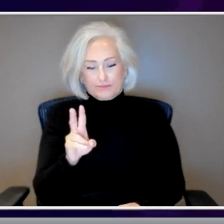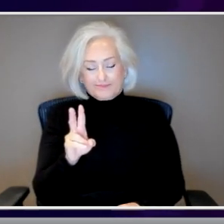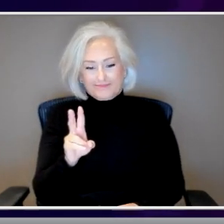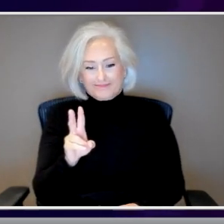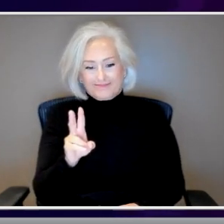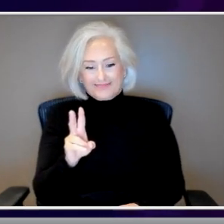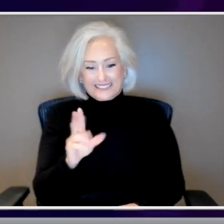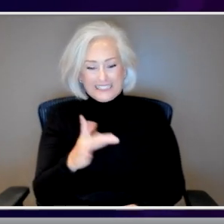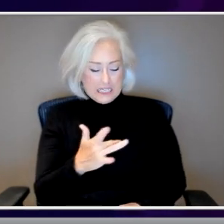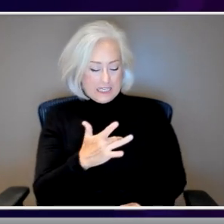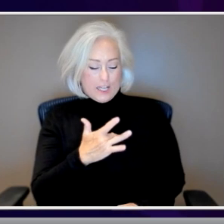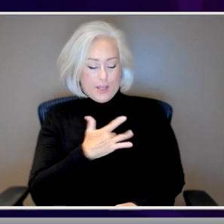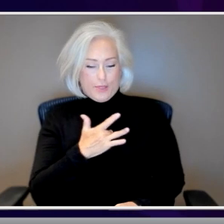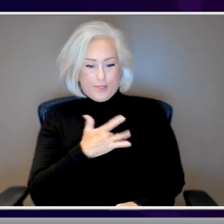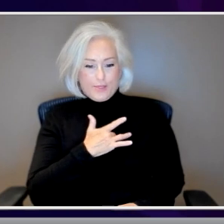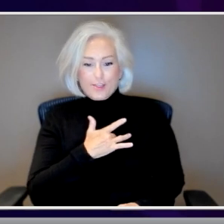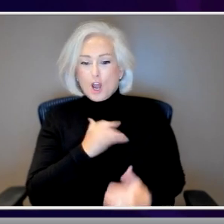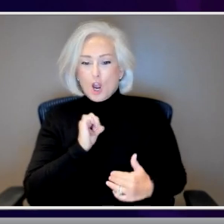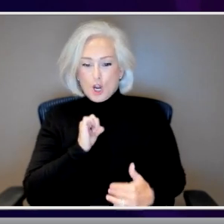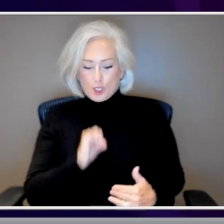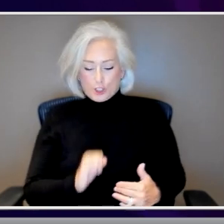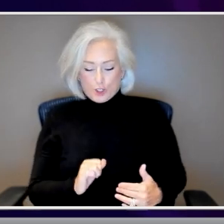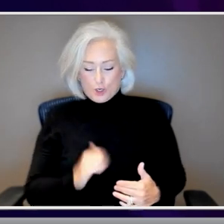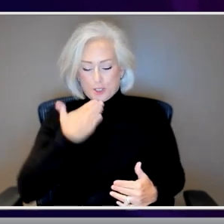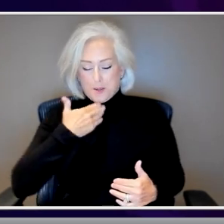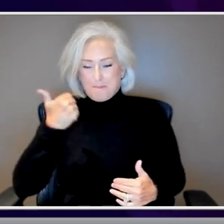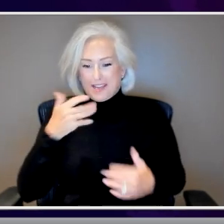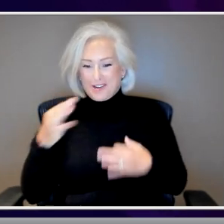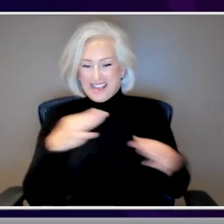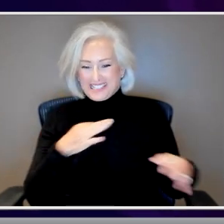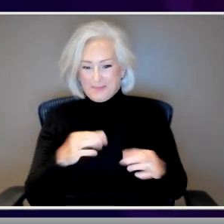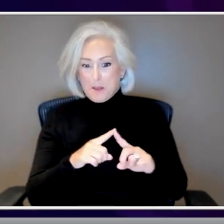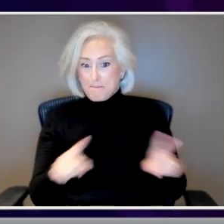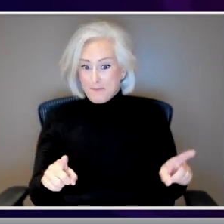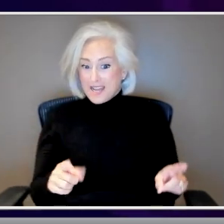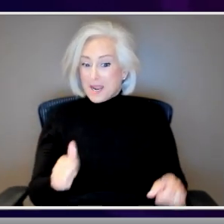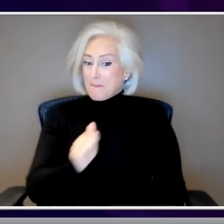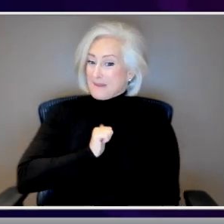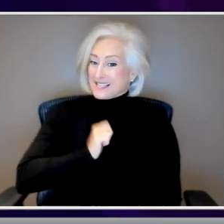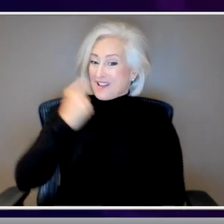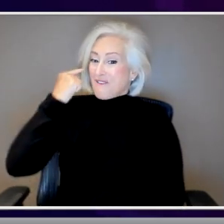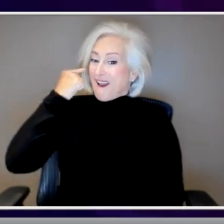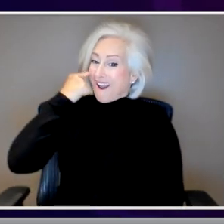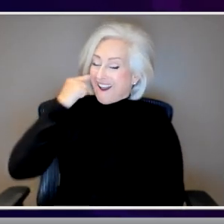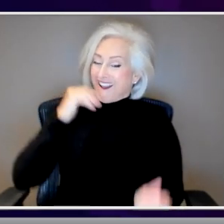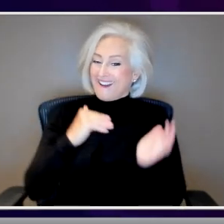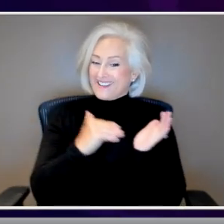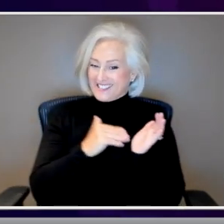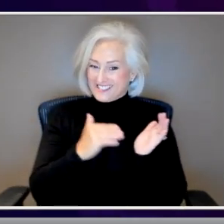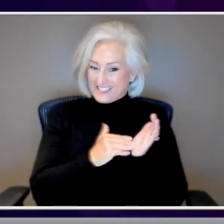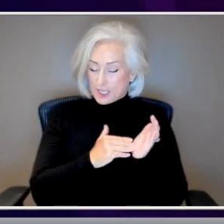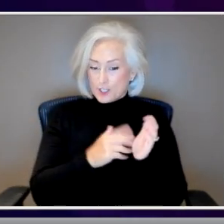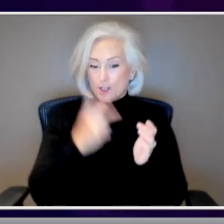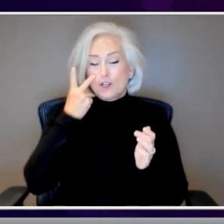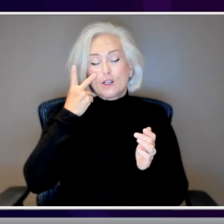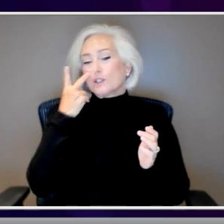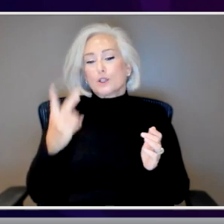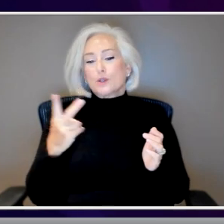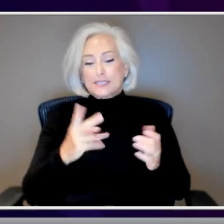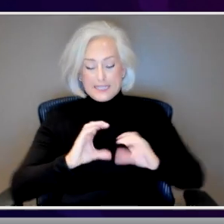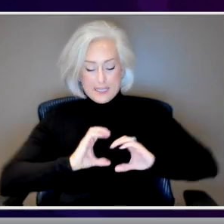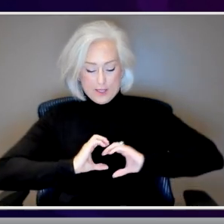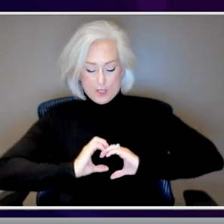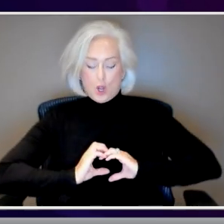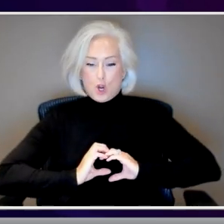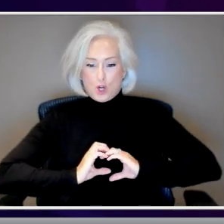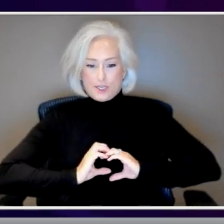cardiothoracic surgeon, will have a better explanation. But as an eye doctor, I can tell you. So if you can see the two